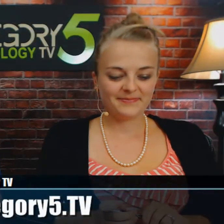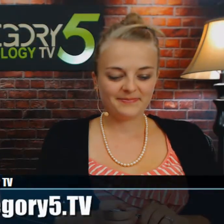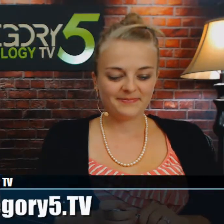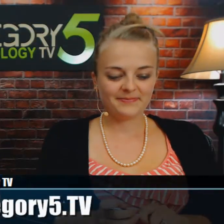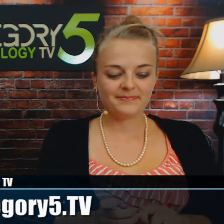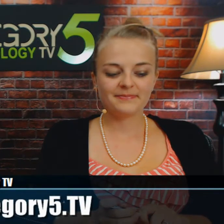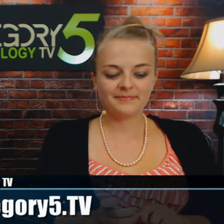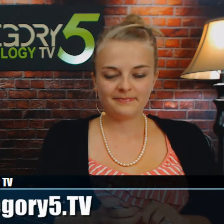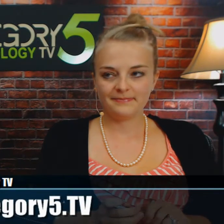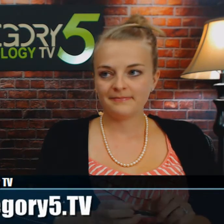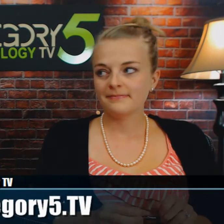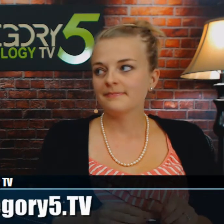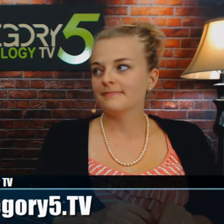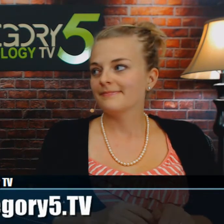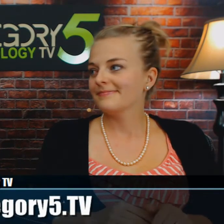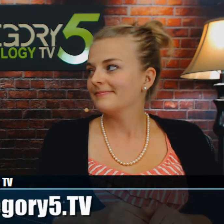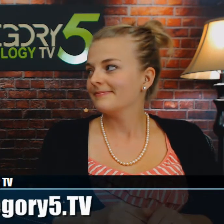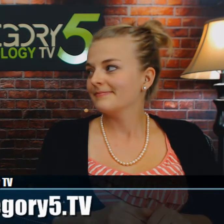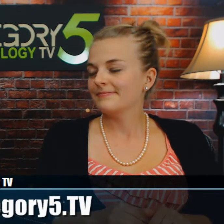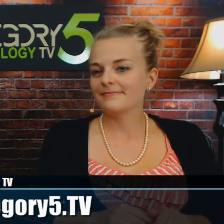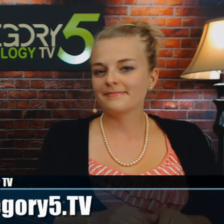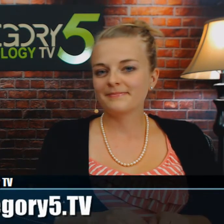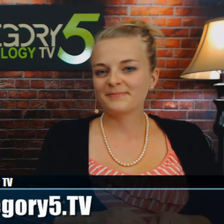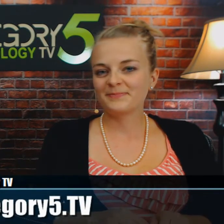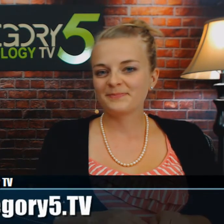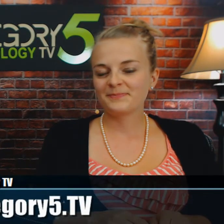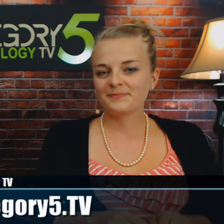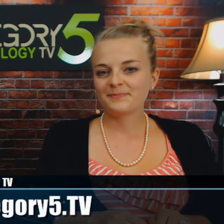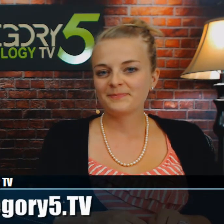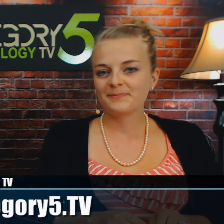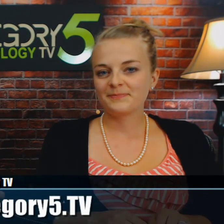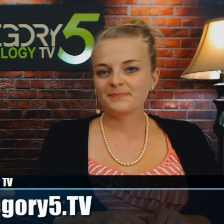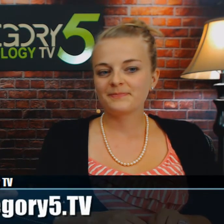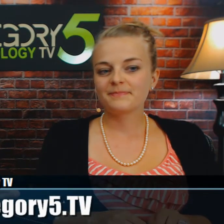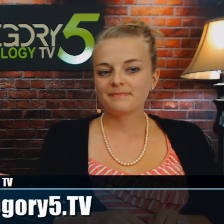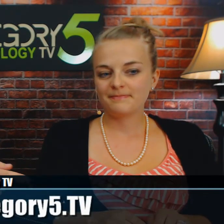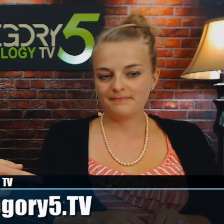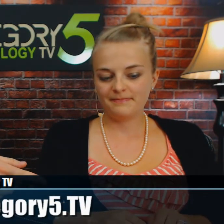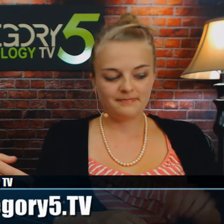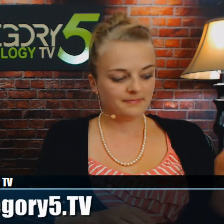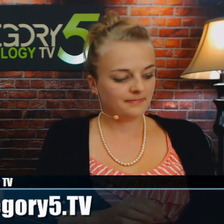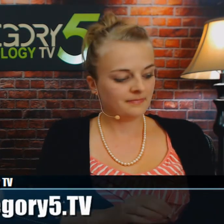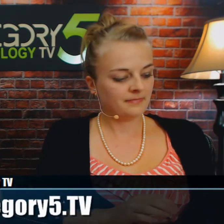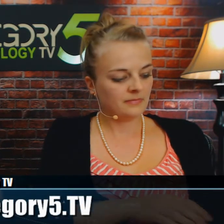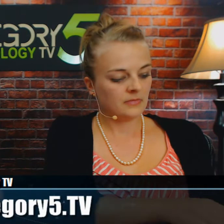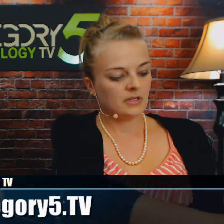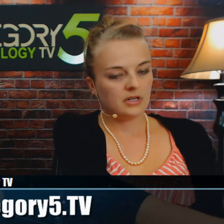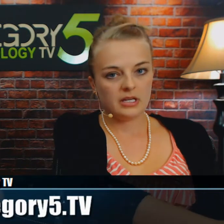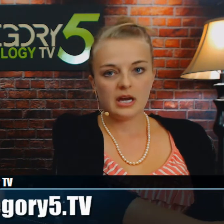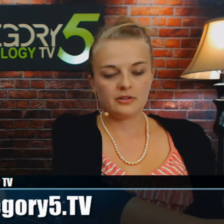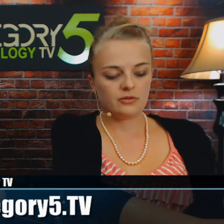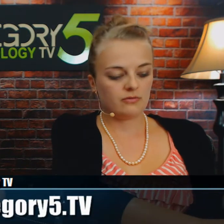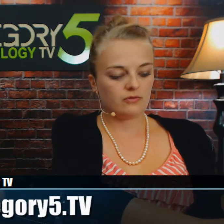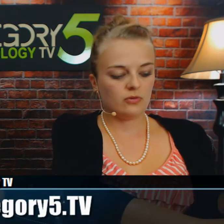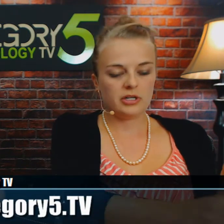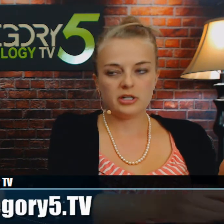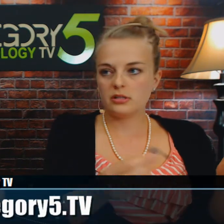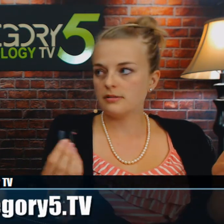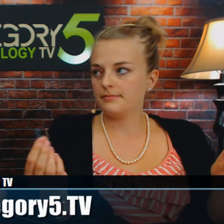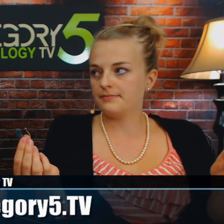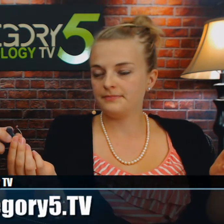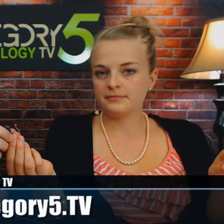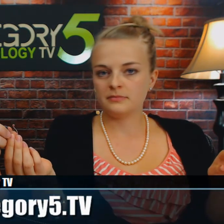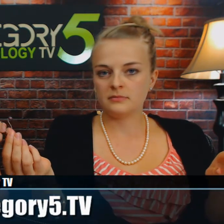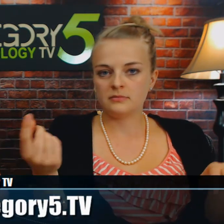Canada, Beltone.com, and of course, in particular, we're looking at this product called the Beltone First. You've got another one here that I'd love to show.